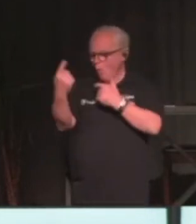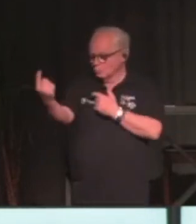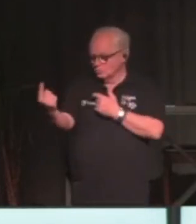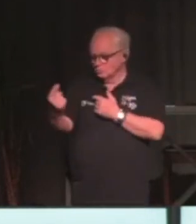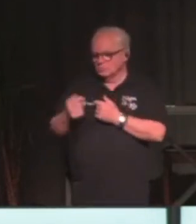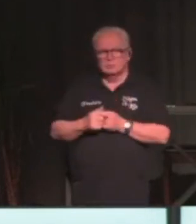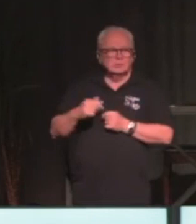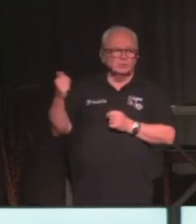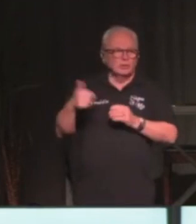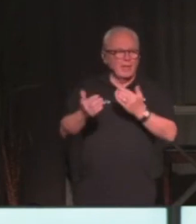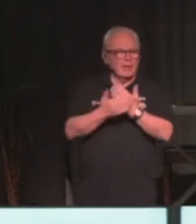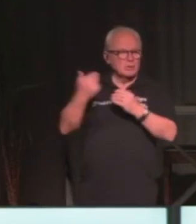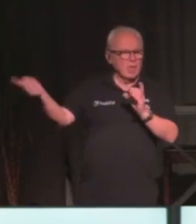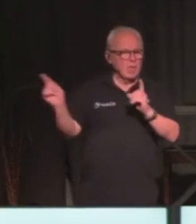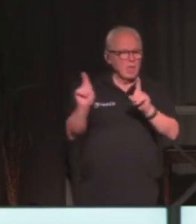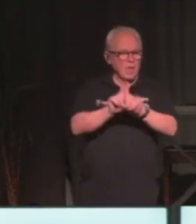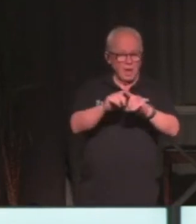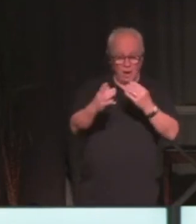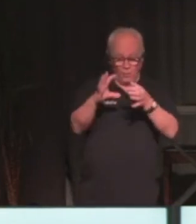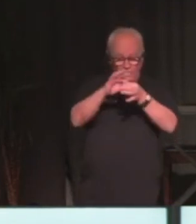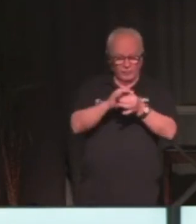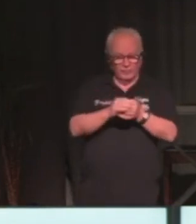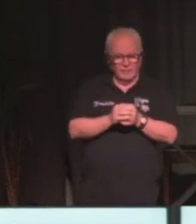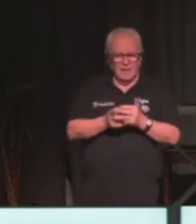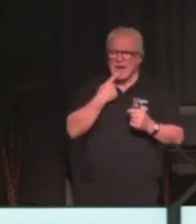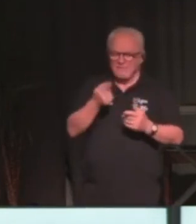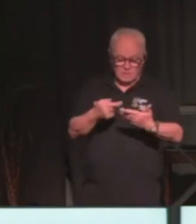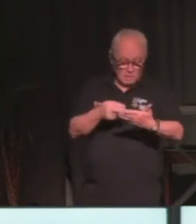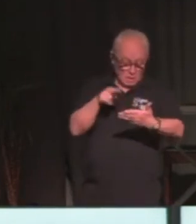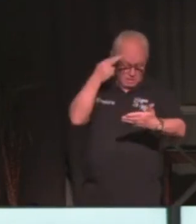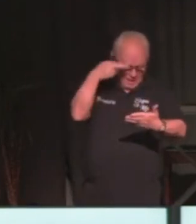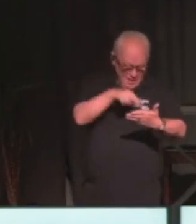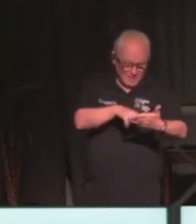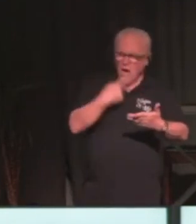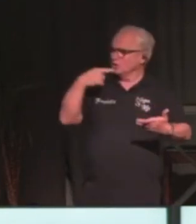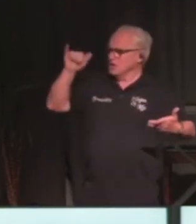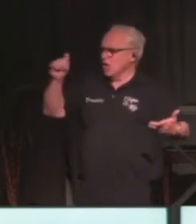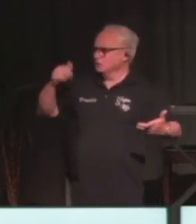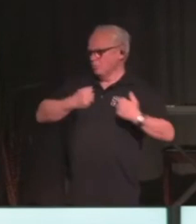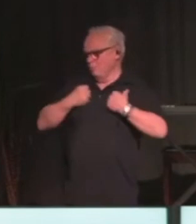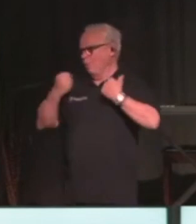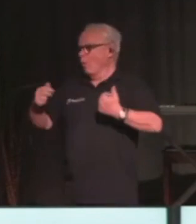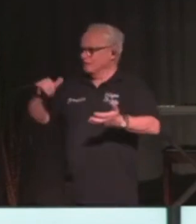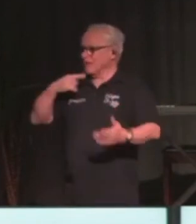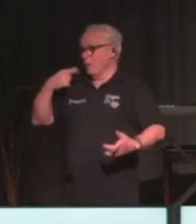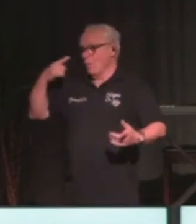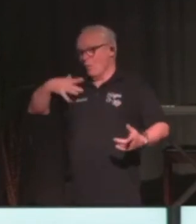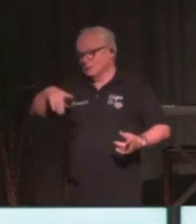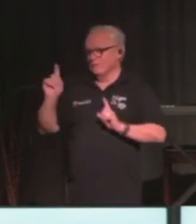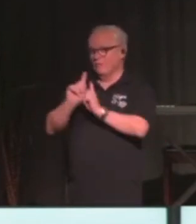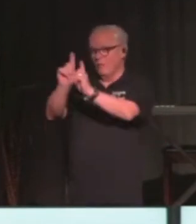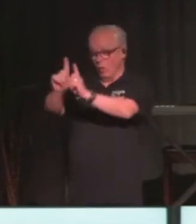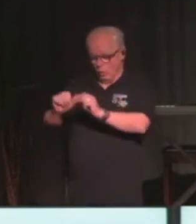And so let me encourage you today, as you've, for all those that said a bold yes to following Jesus, and for those who aren't just